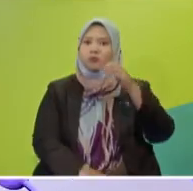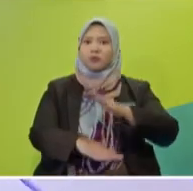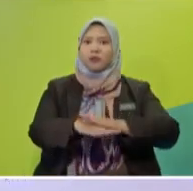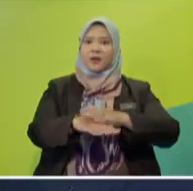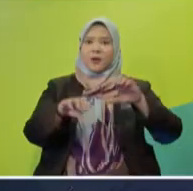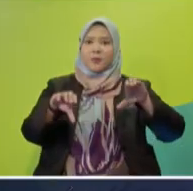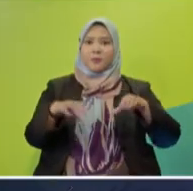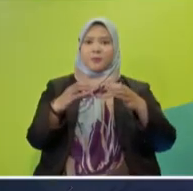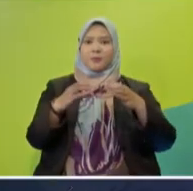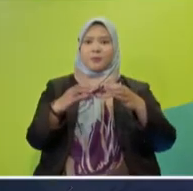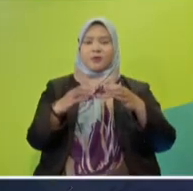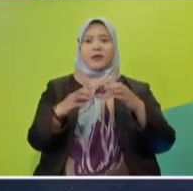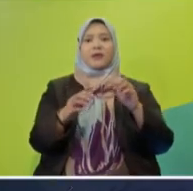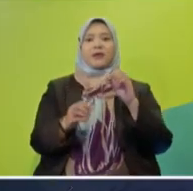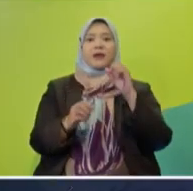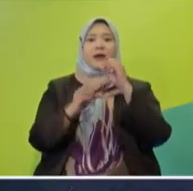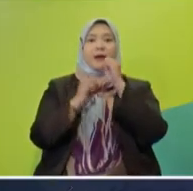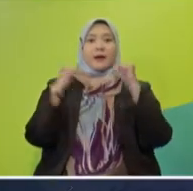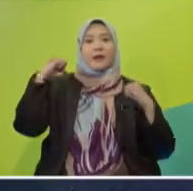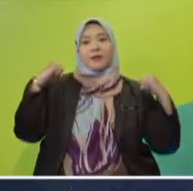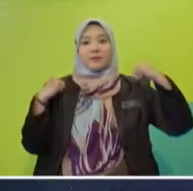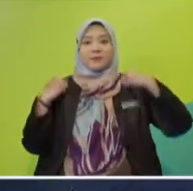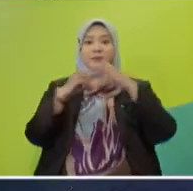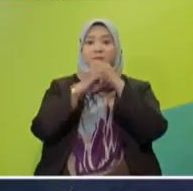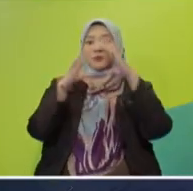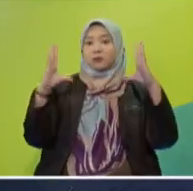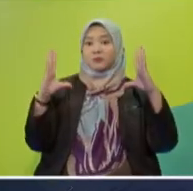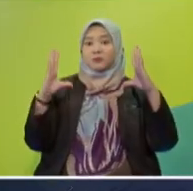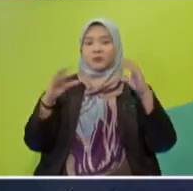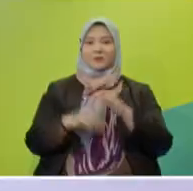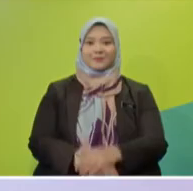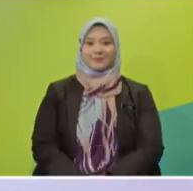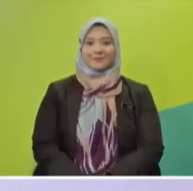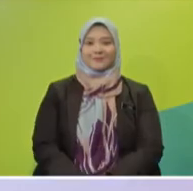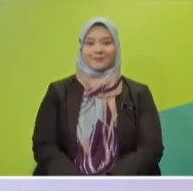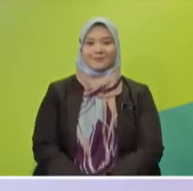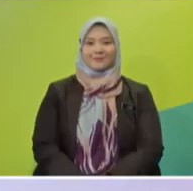would like a pet dog, please. Yeah, sure, I'm an expert. Wow!